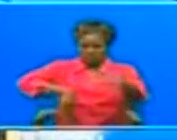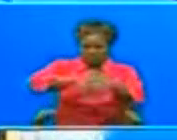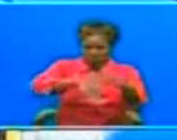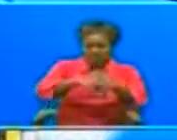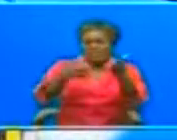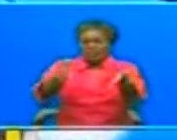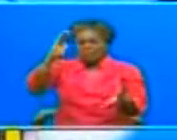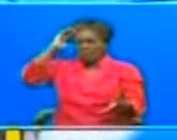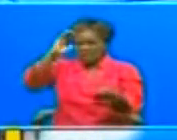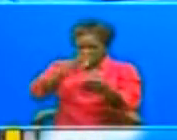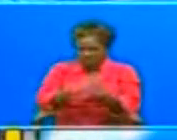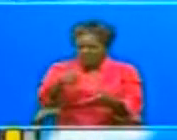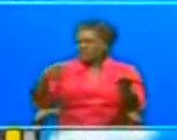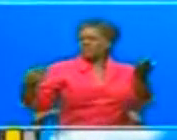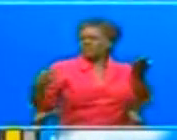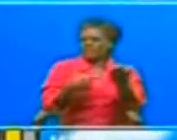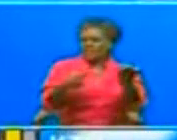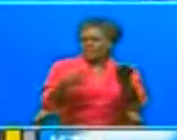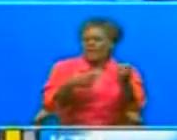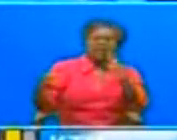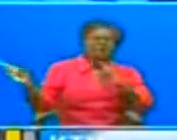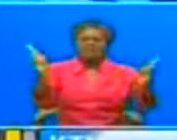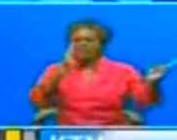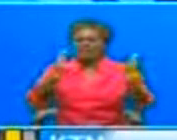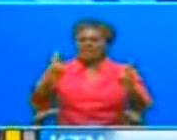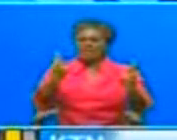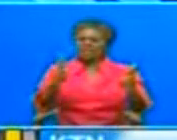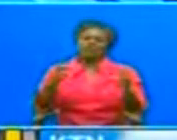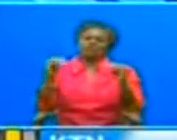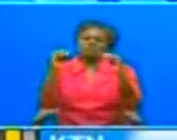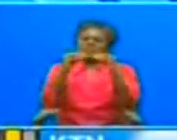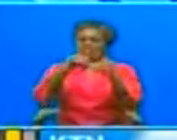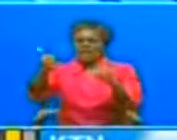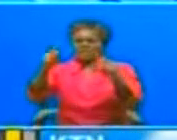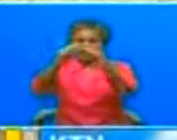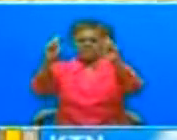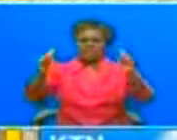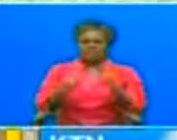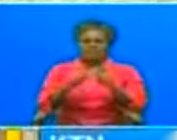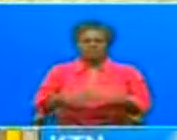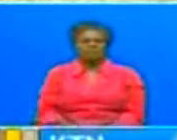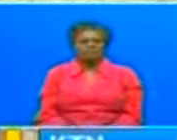and now they believe that they are technically and mentally ready to play against the big boys.